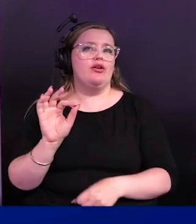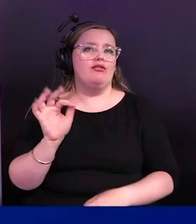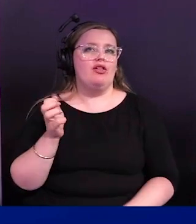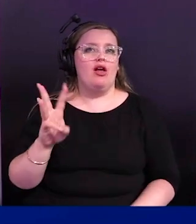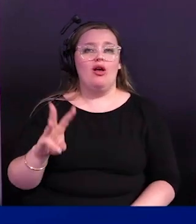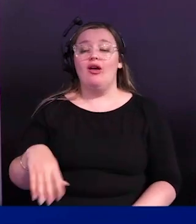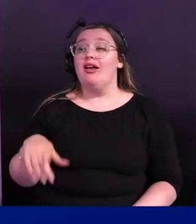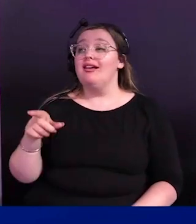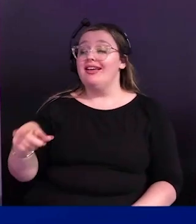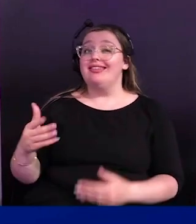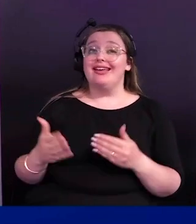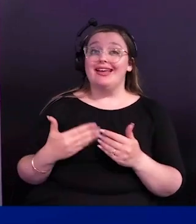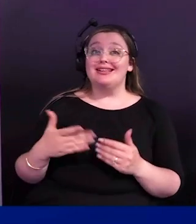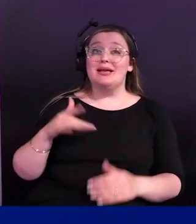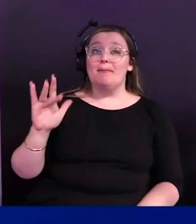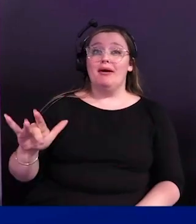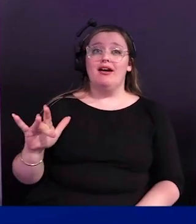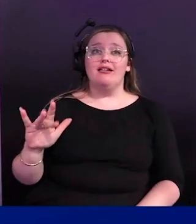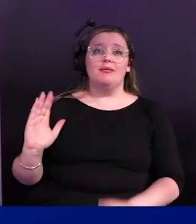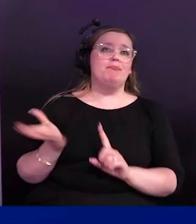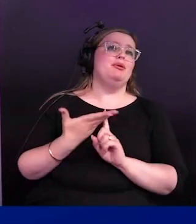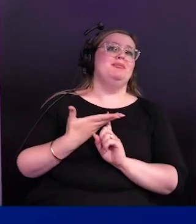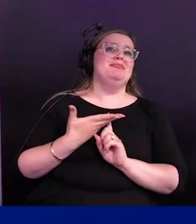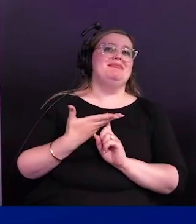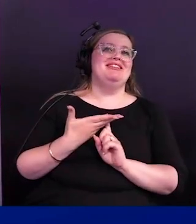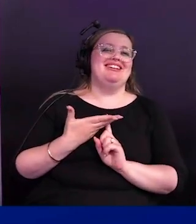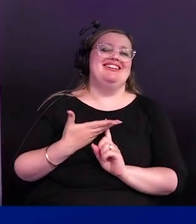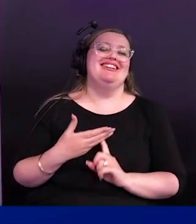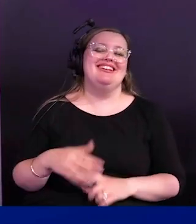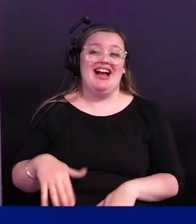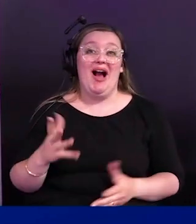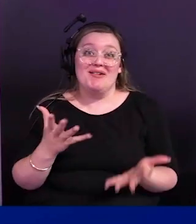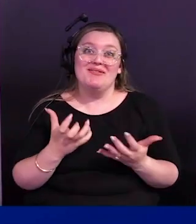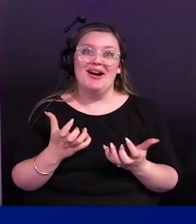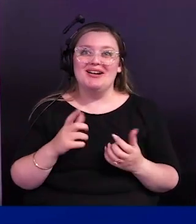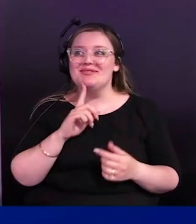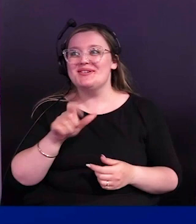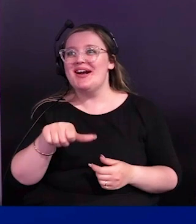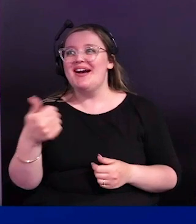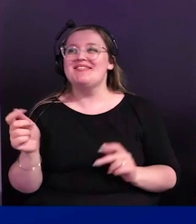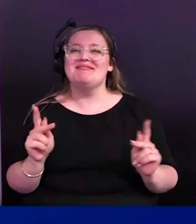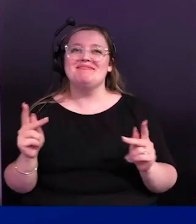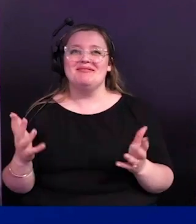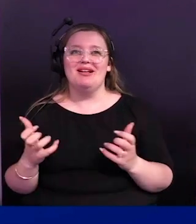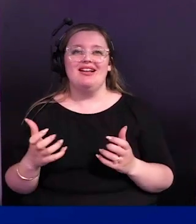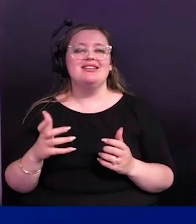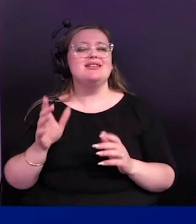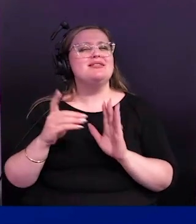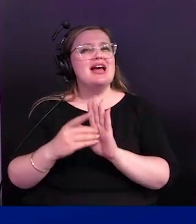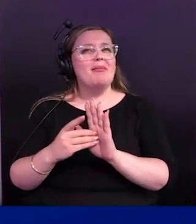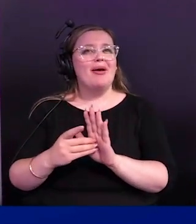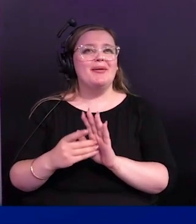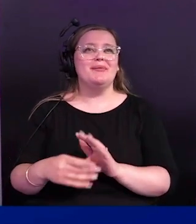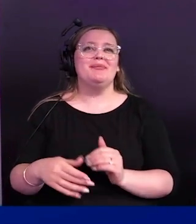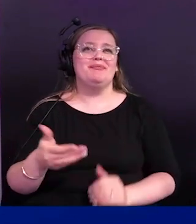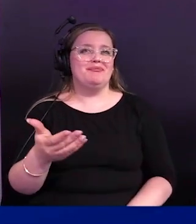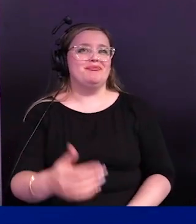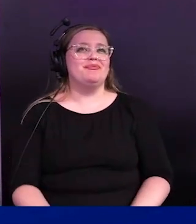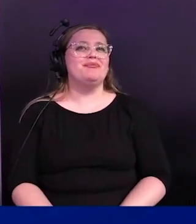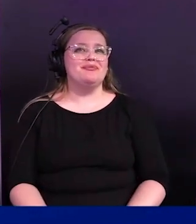easy button, so I definitely want to see it. I'm sure a lot of people do. So let's see a demo of it. Absolutely.